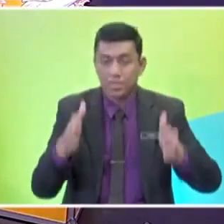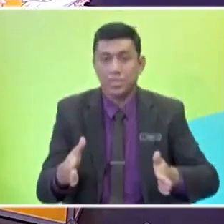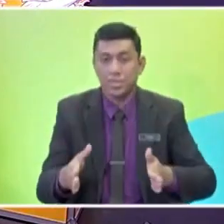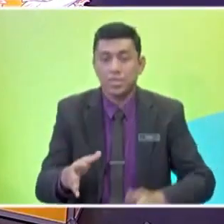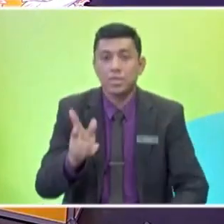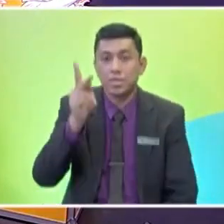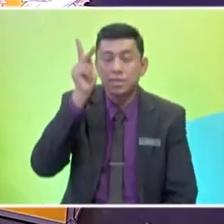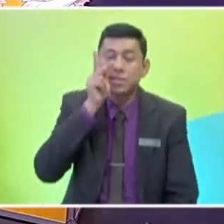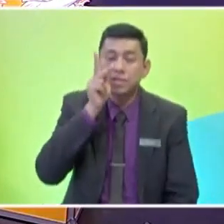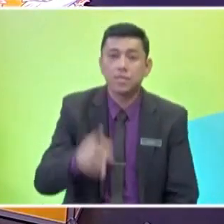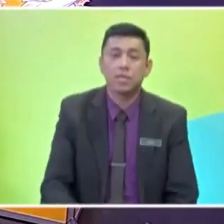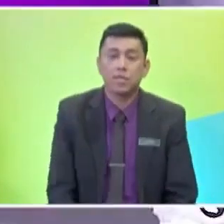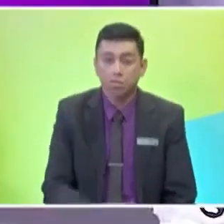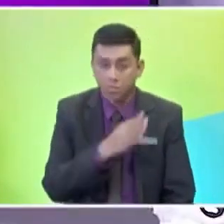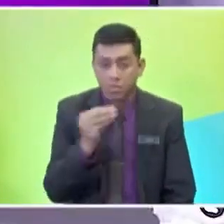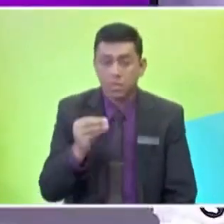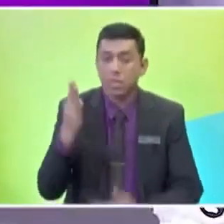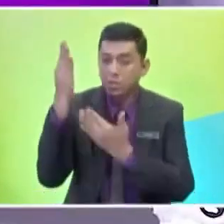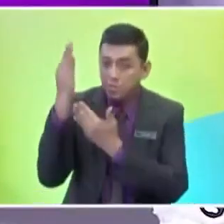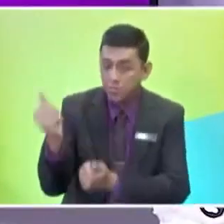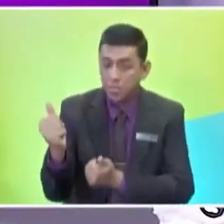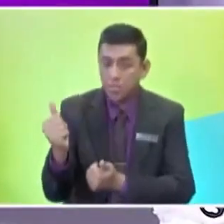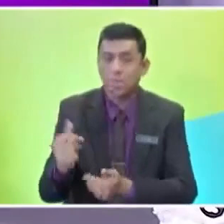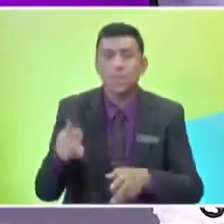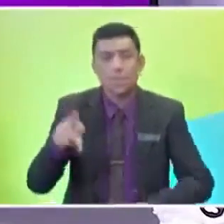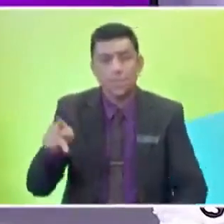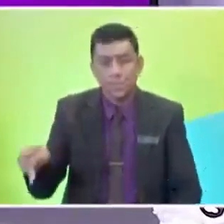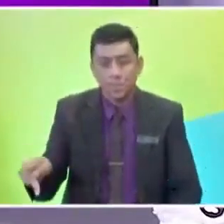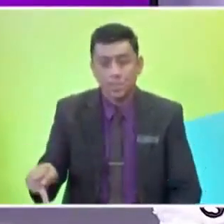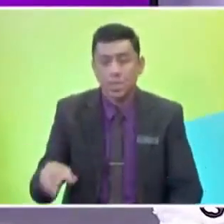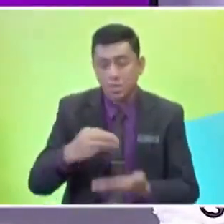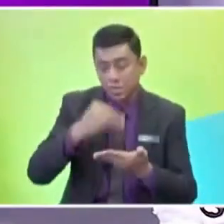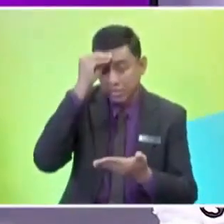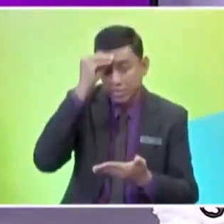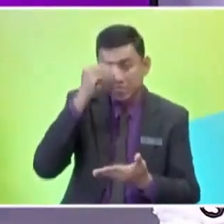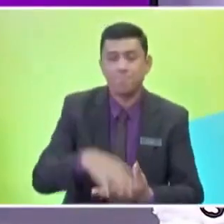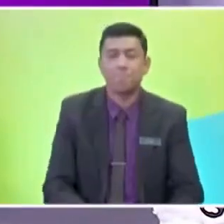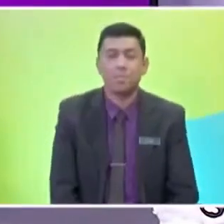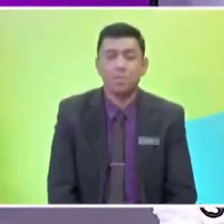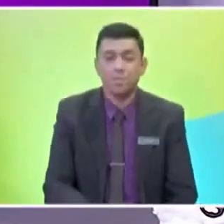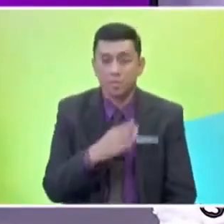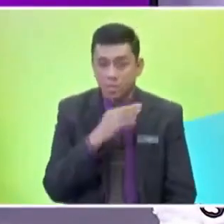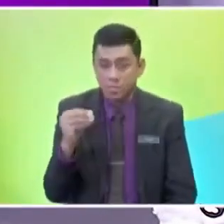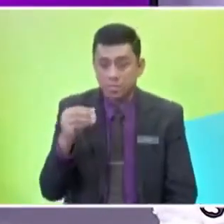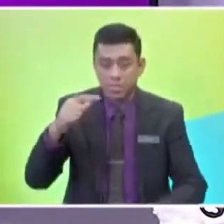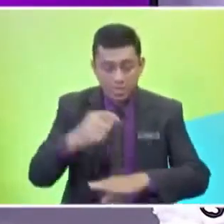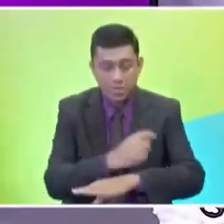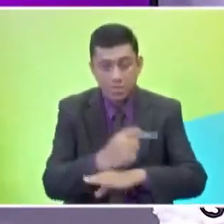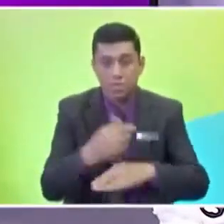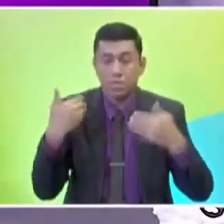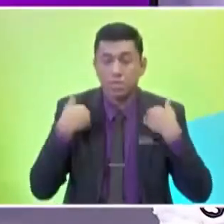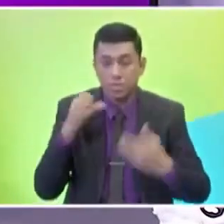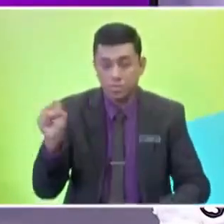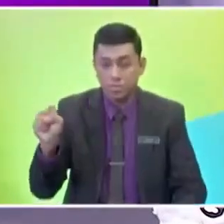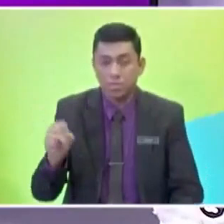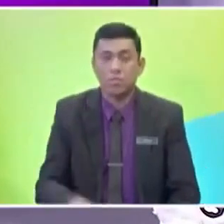sharing knowledge with us. And I hope that the peoples out there learn something from us, especially on the tame animals. So, if